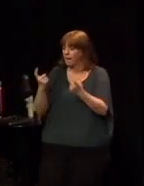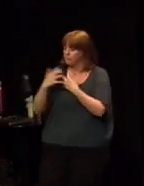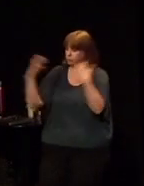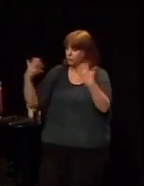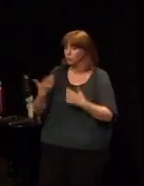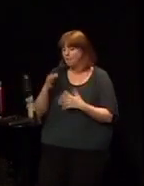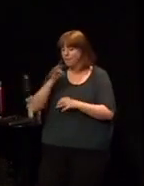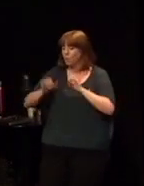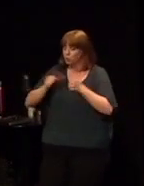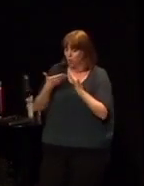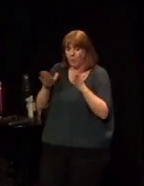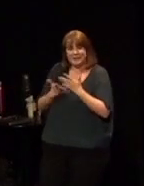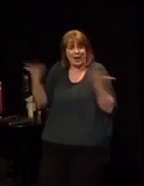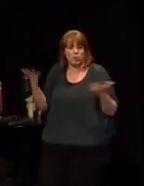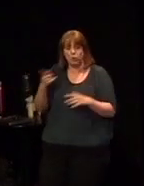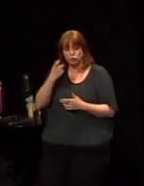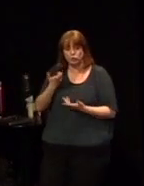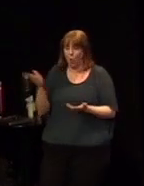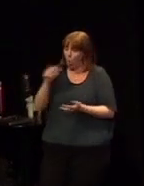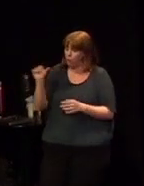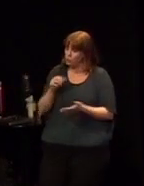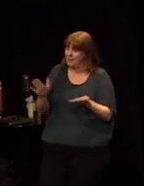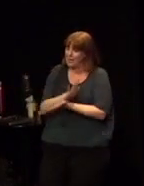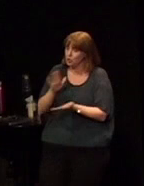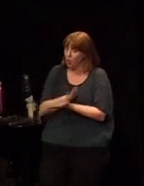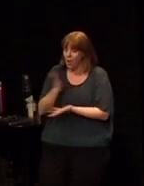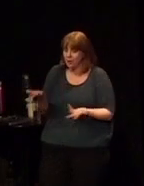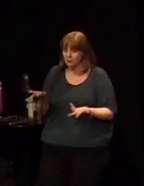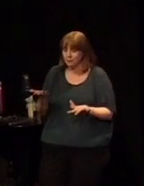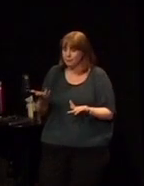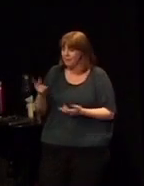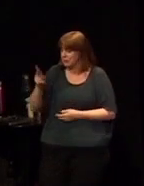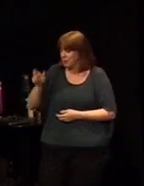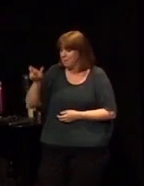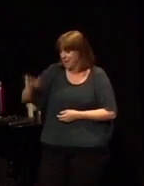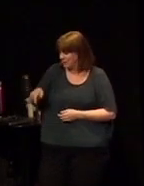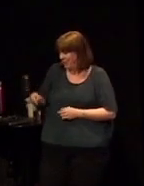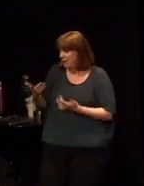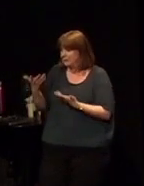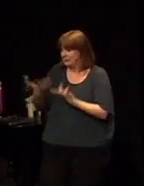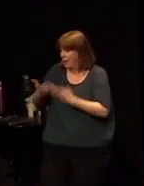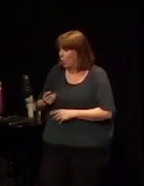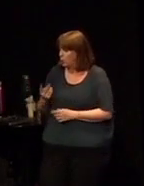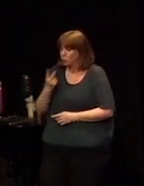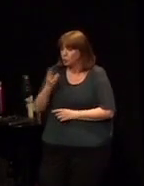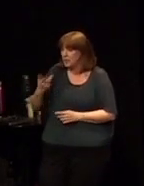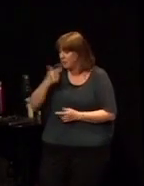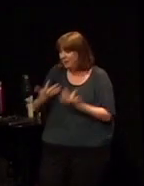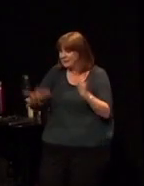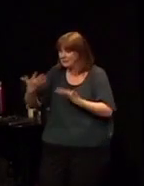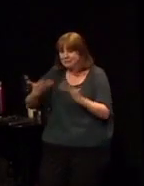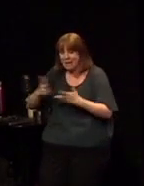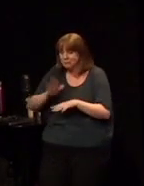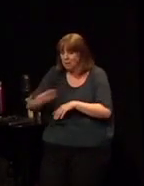open to everybody, and that should be enjoyed by everybody. The fact that there is somebody signing, or more than one person signing on a